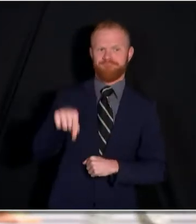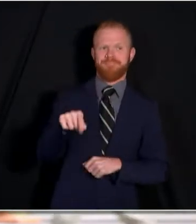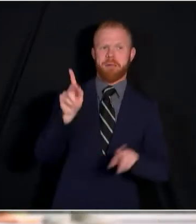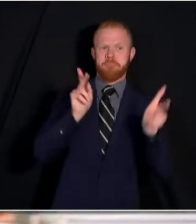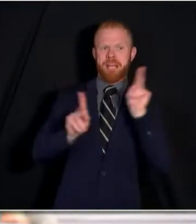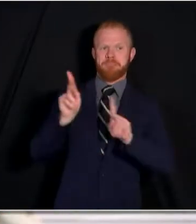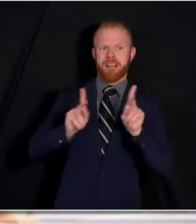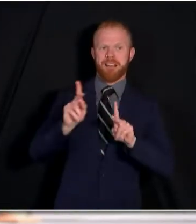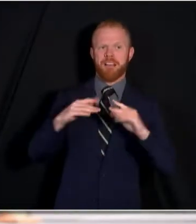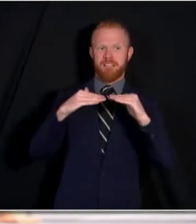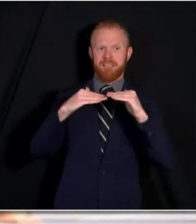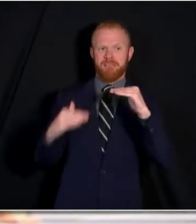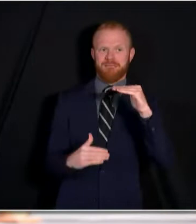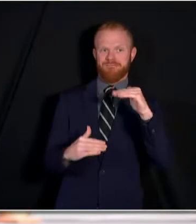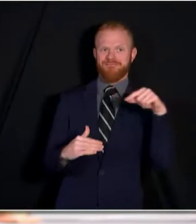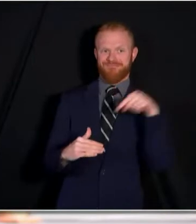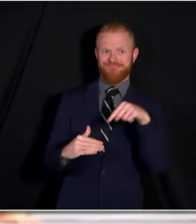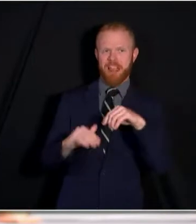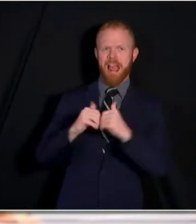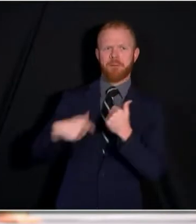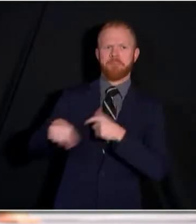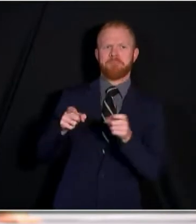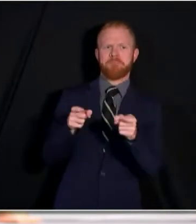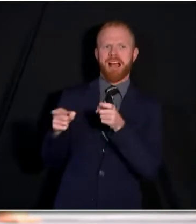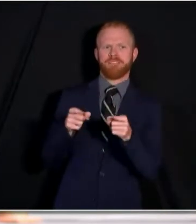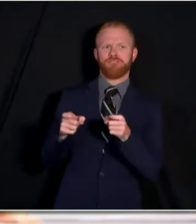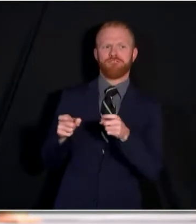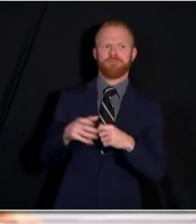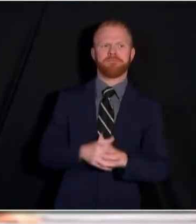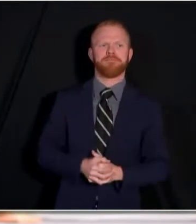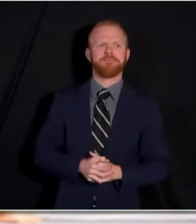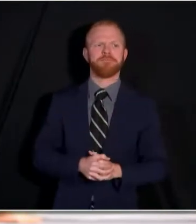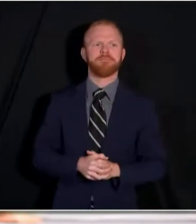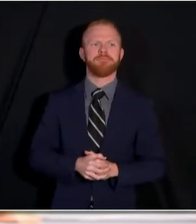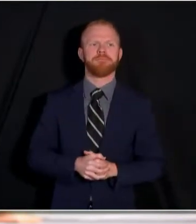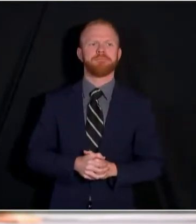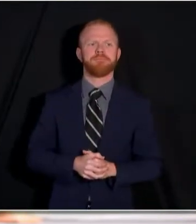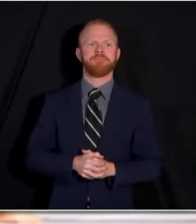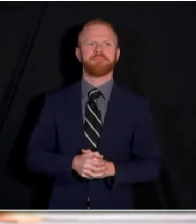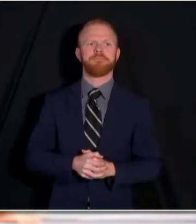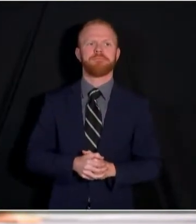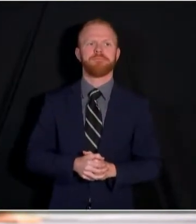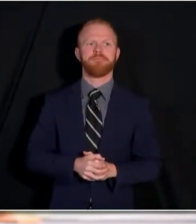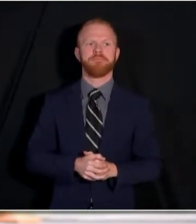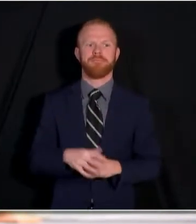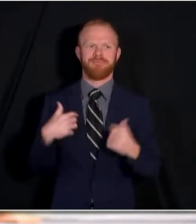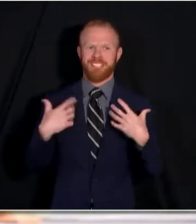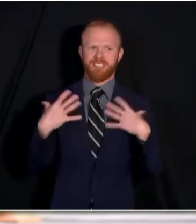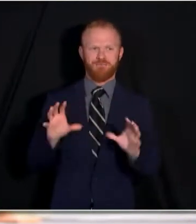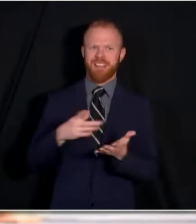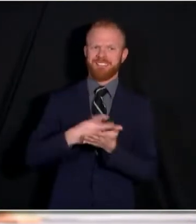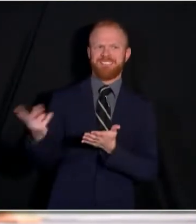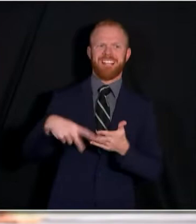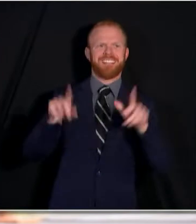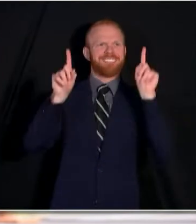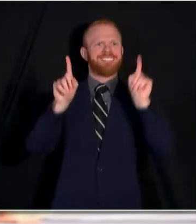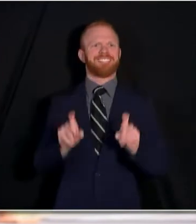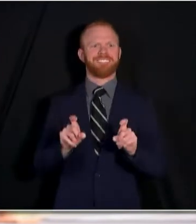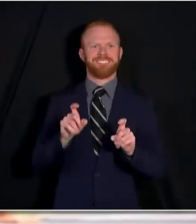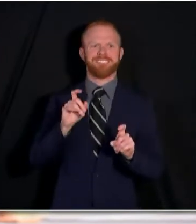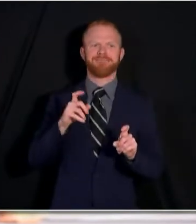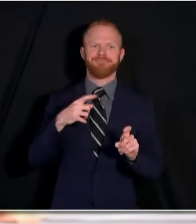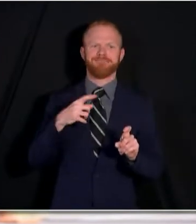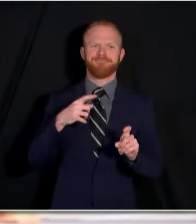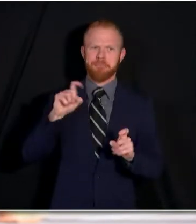impacted, how they fared. And I know that we will not fail this test if we all work together. With that, I yield back